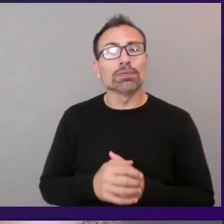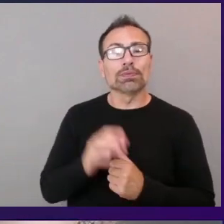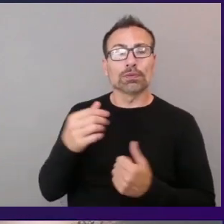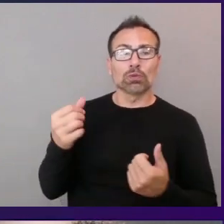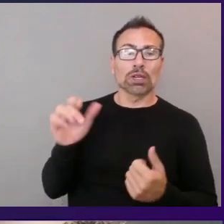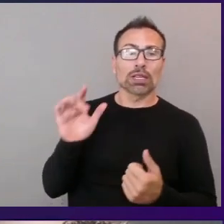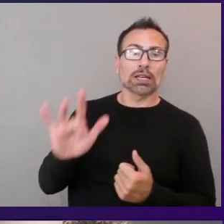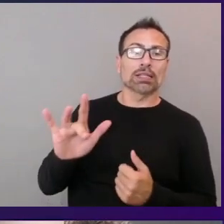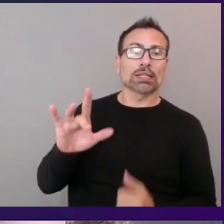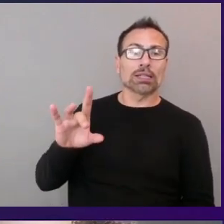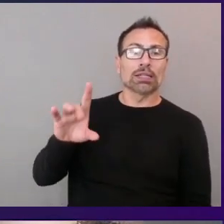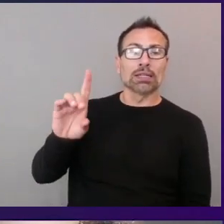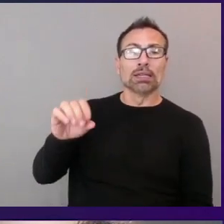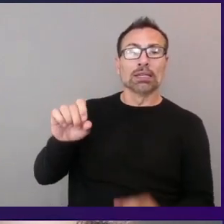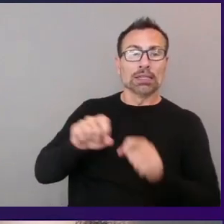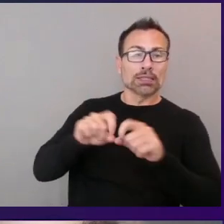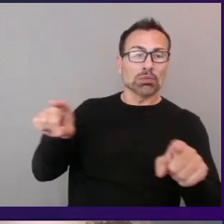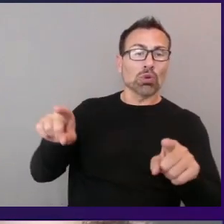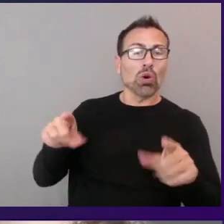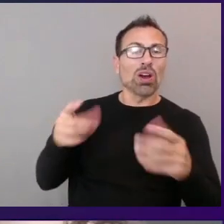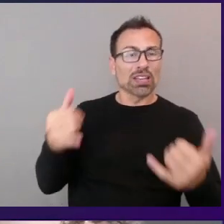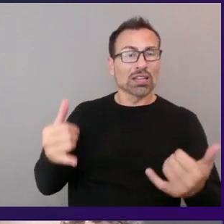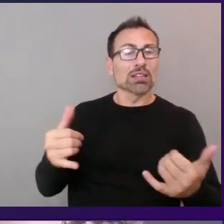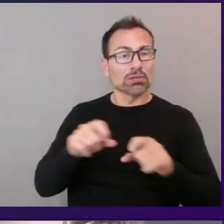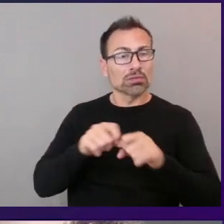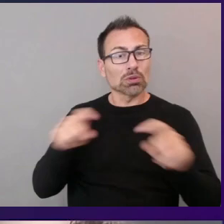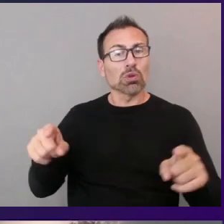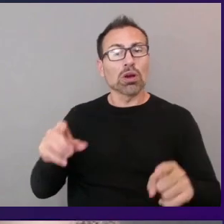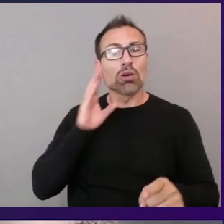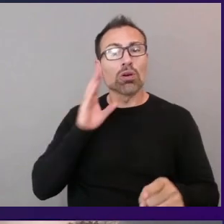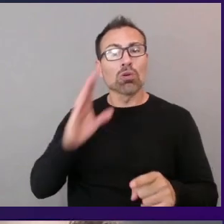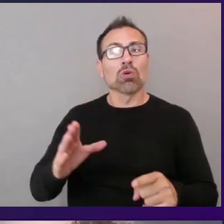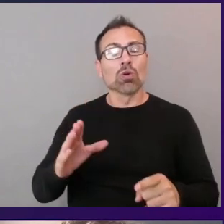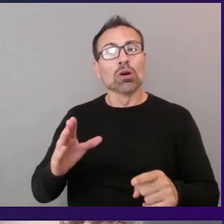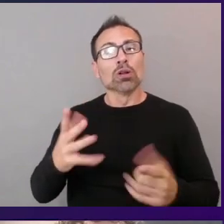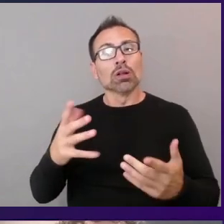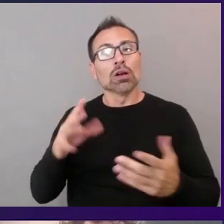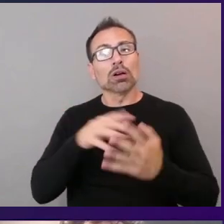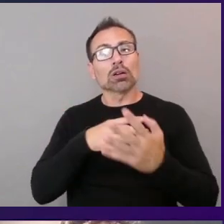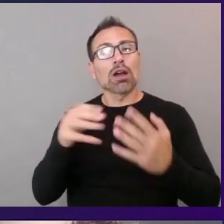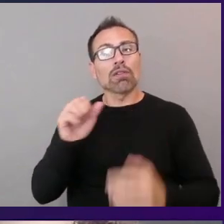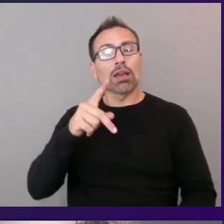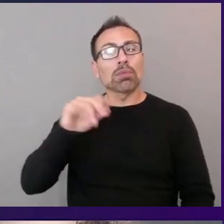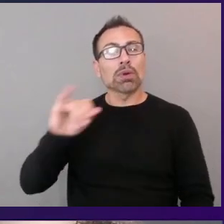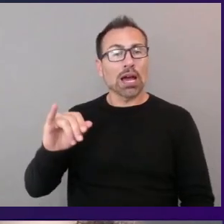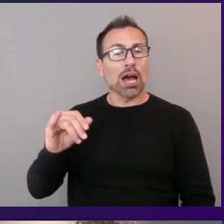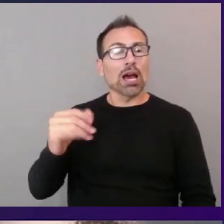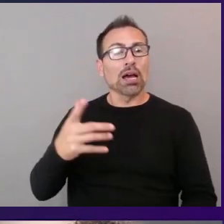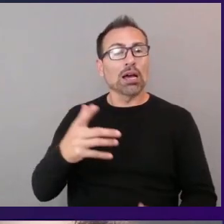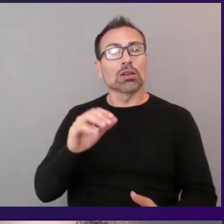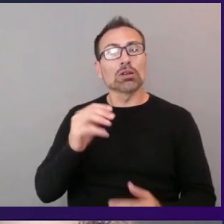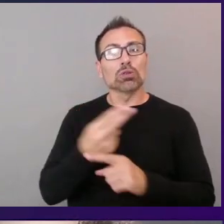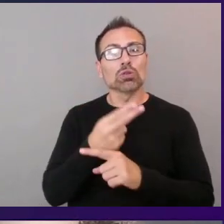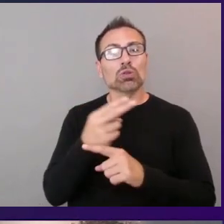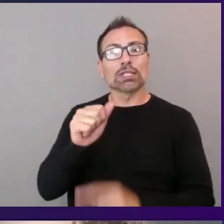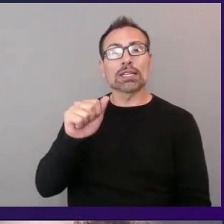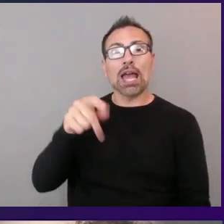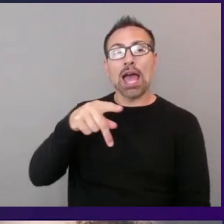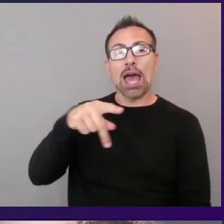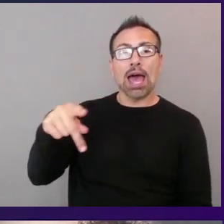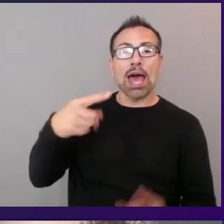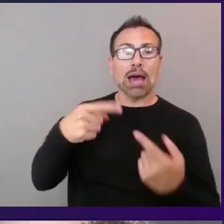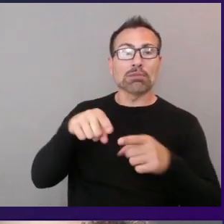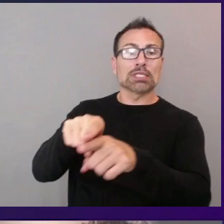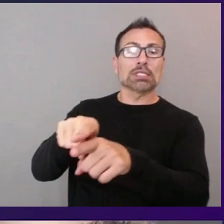and now Amplify Studio will deploy a GraphQL API based on AppSync, a DynamoDB table, and also provides